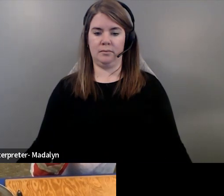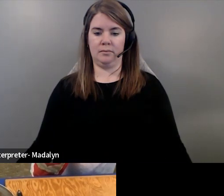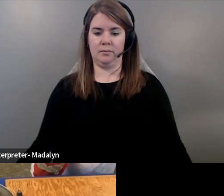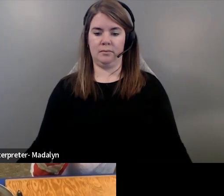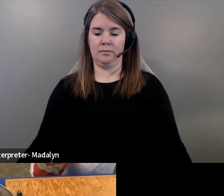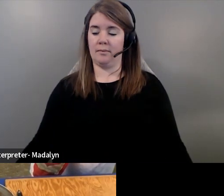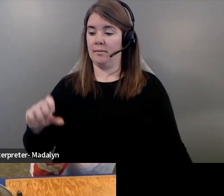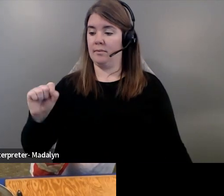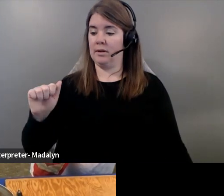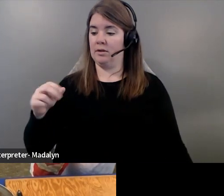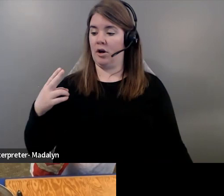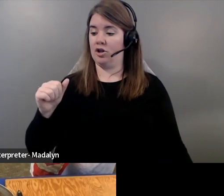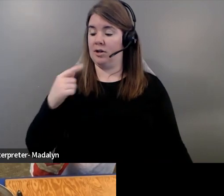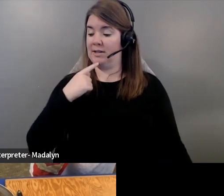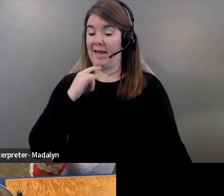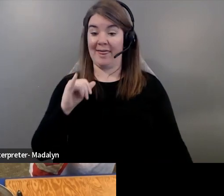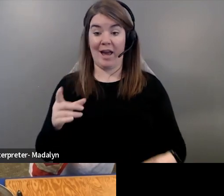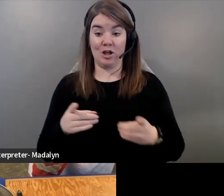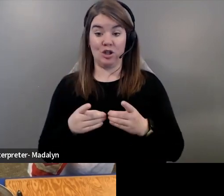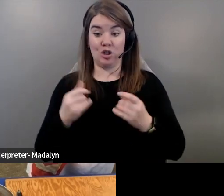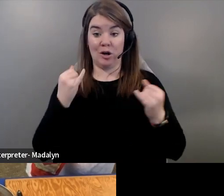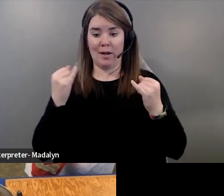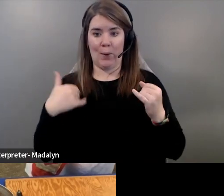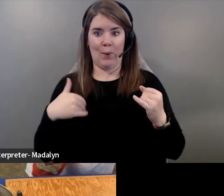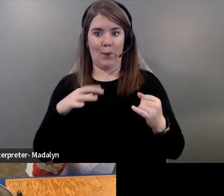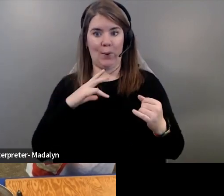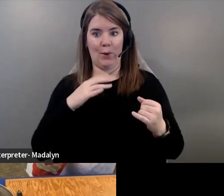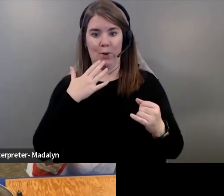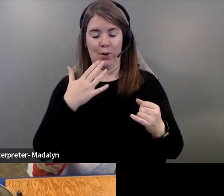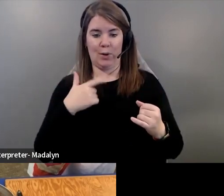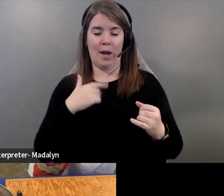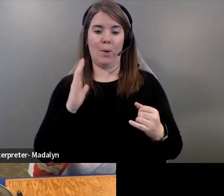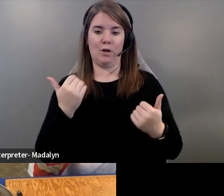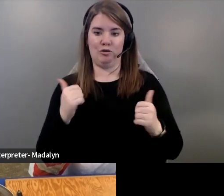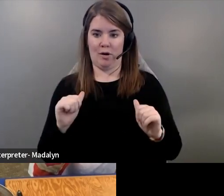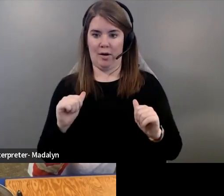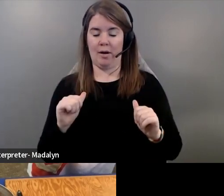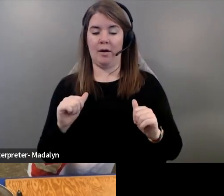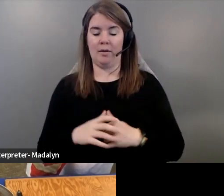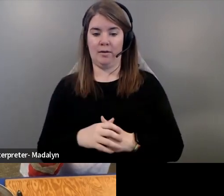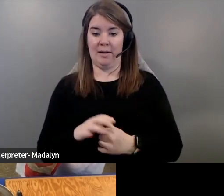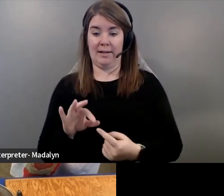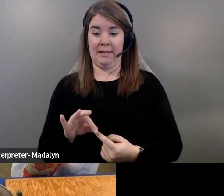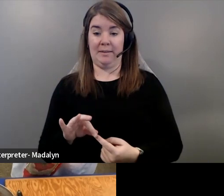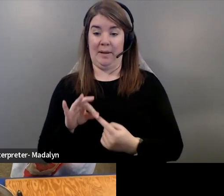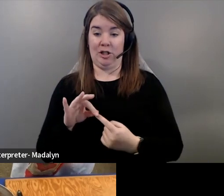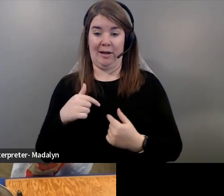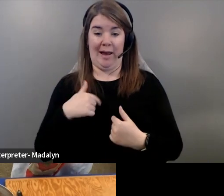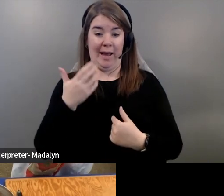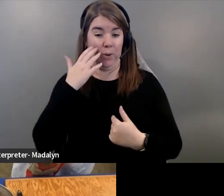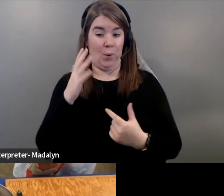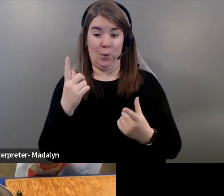Sasha says that dessert idea sounds really good. I'm going to definitely try it, especially since I don't know what to do with